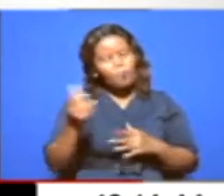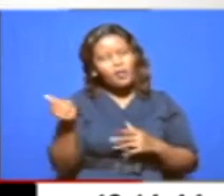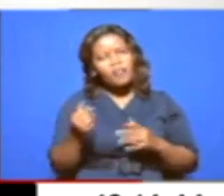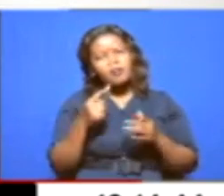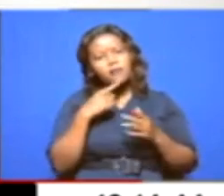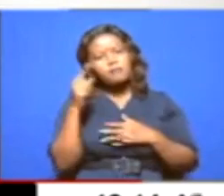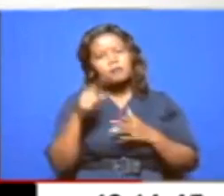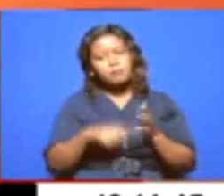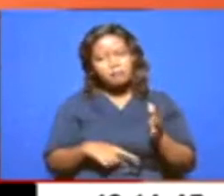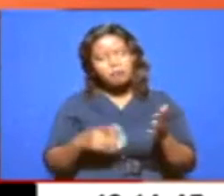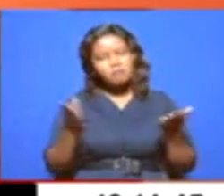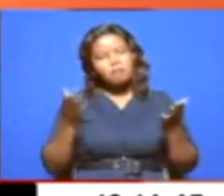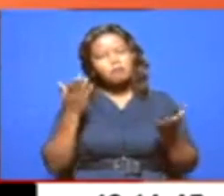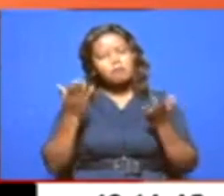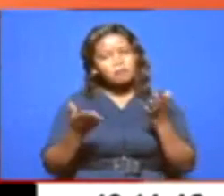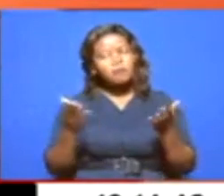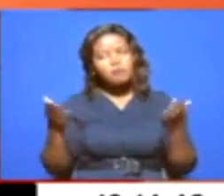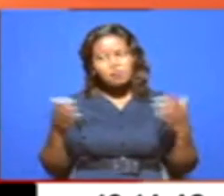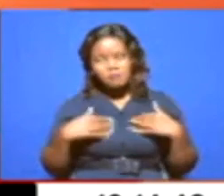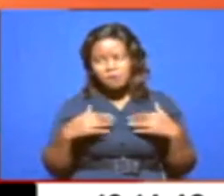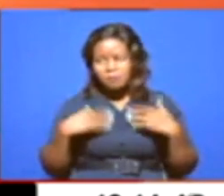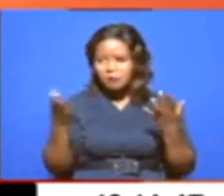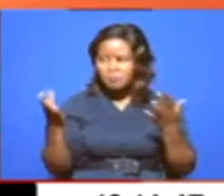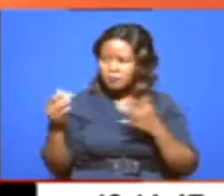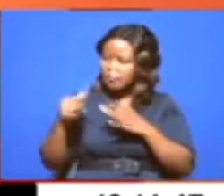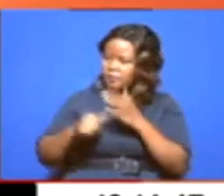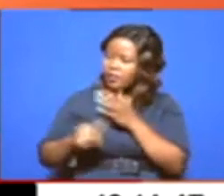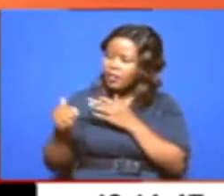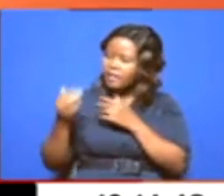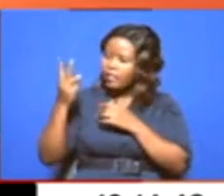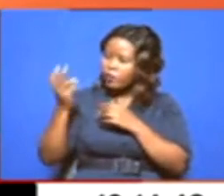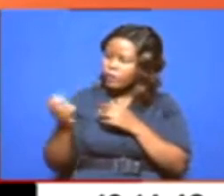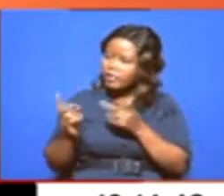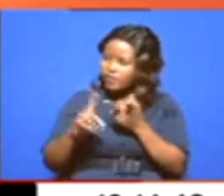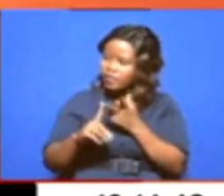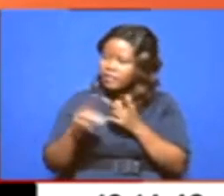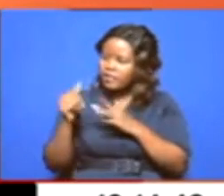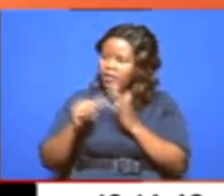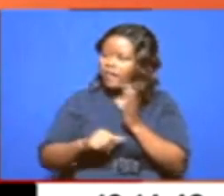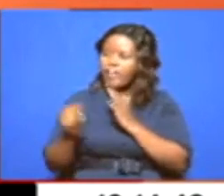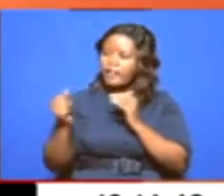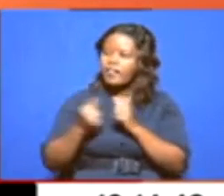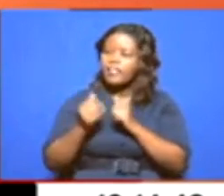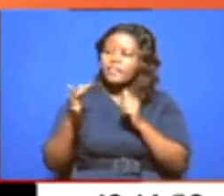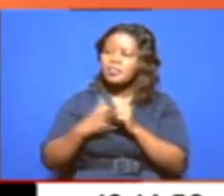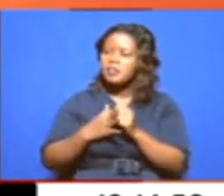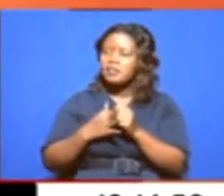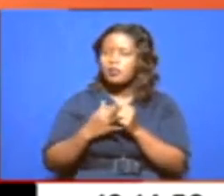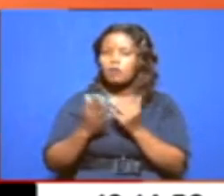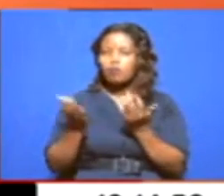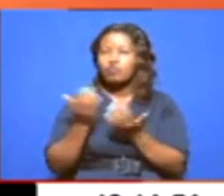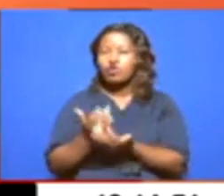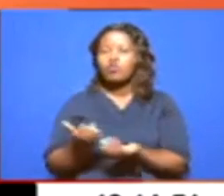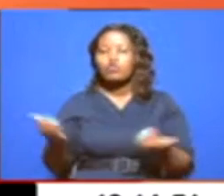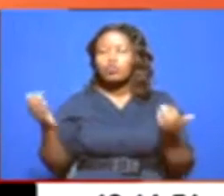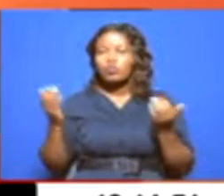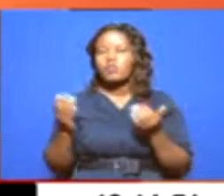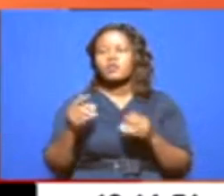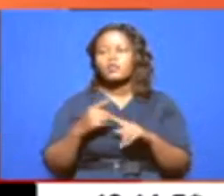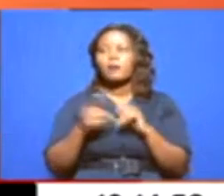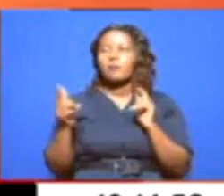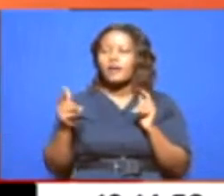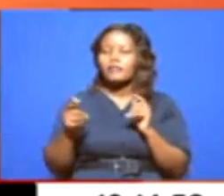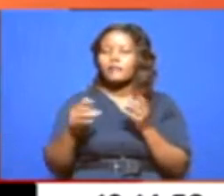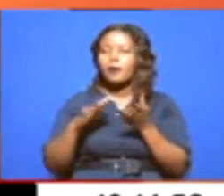discretionary event. That's the under 20, the under 18s, the veterans and the kids. But the entries must be limited to